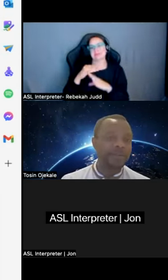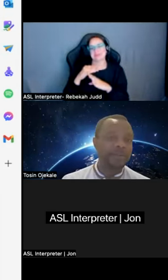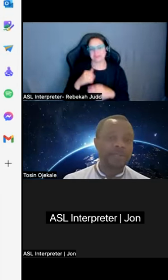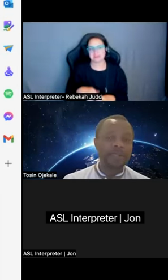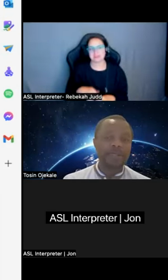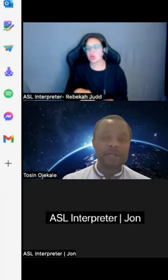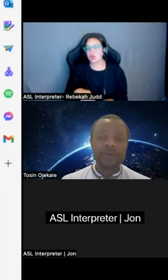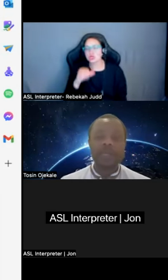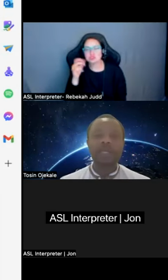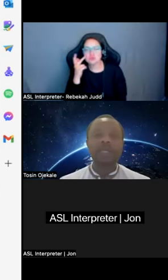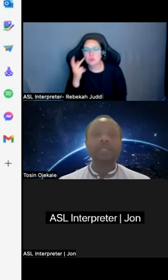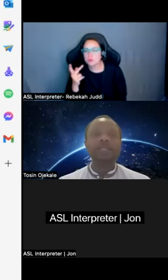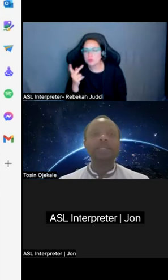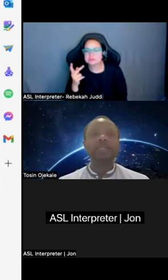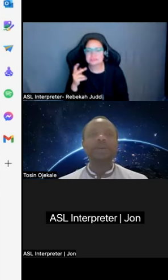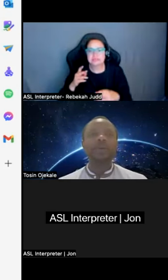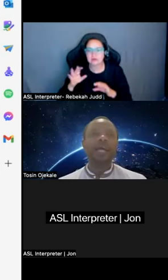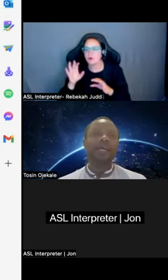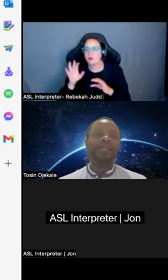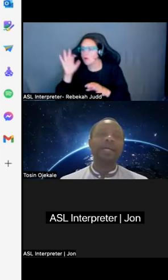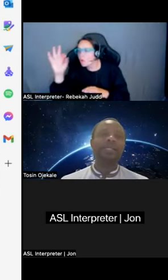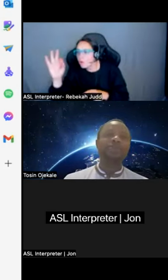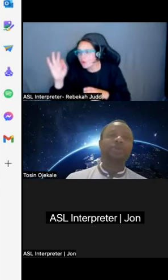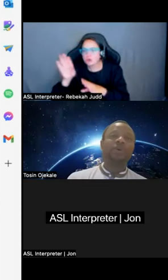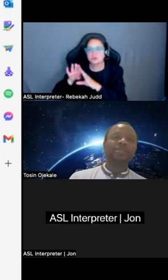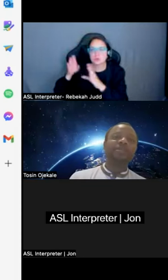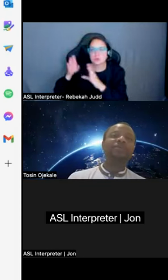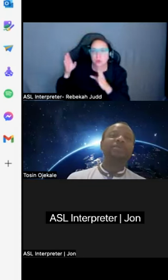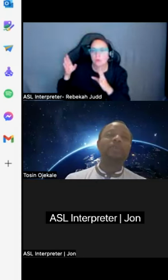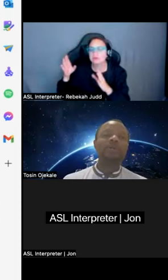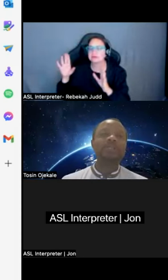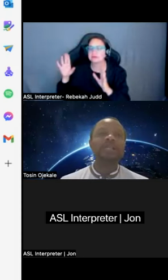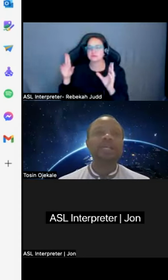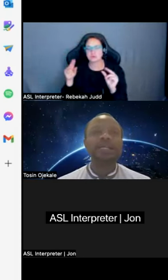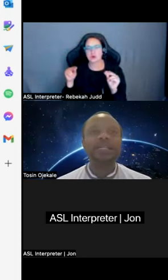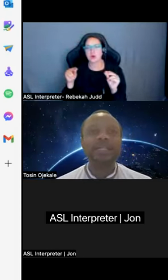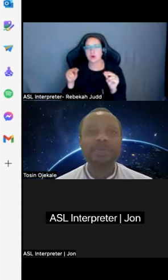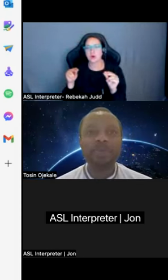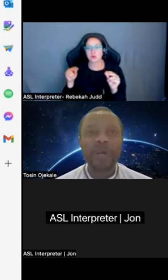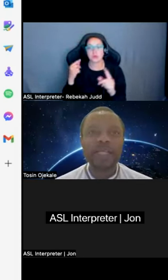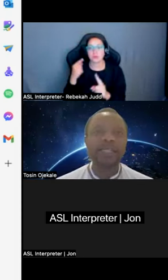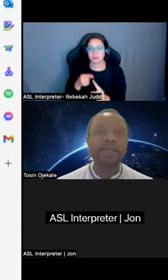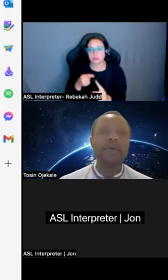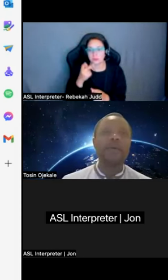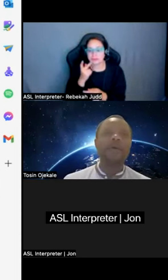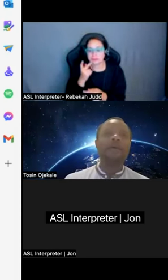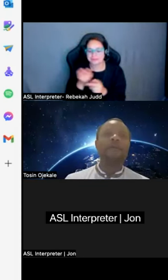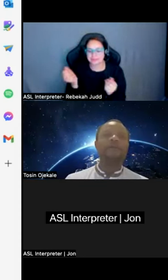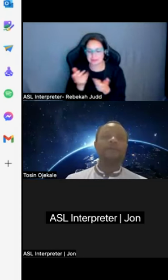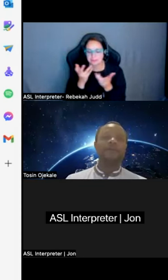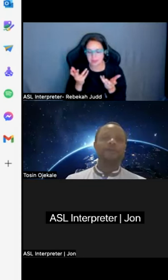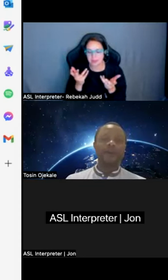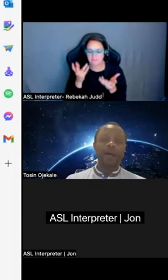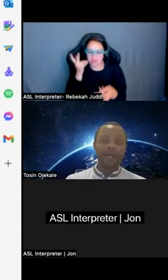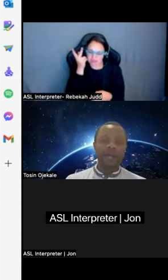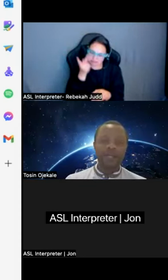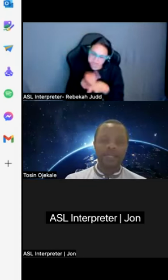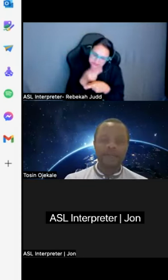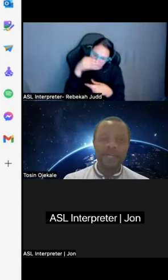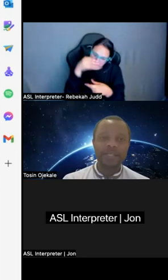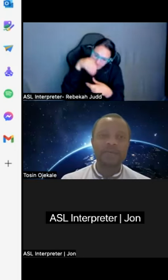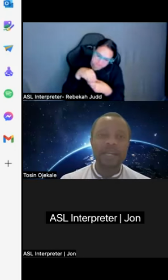around. Okay, the whole idea is to curtail the spread of